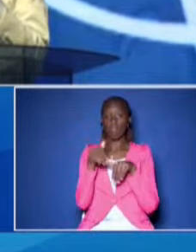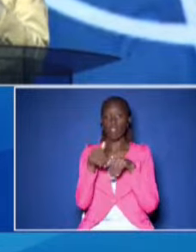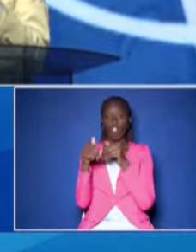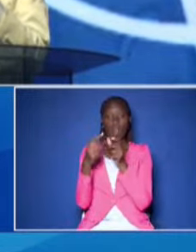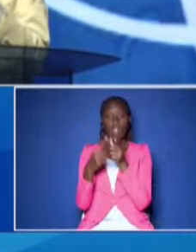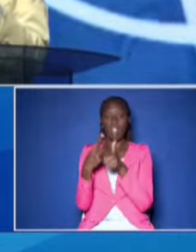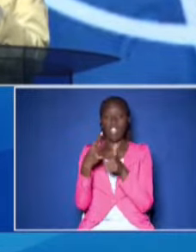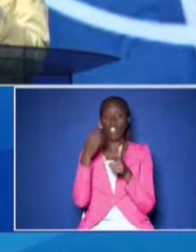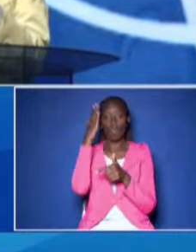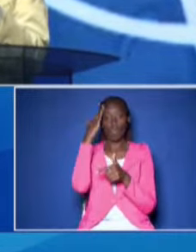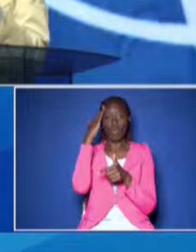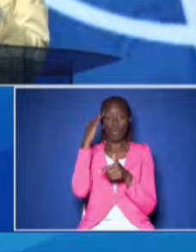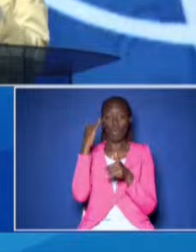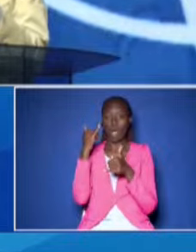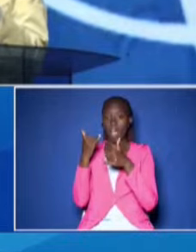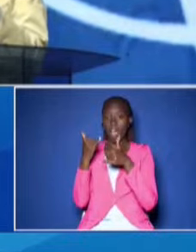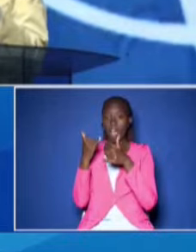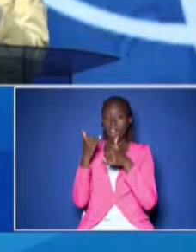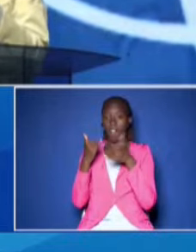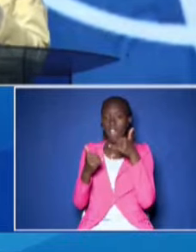at the end of certain